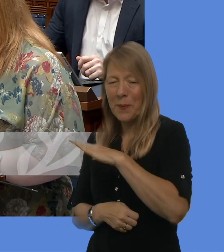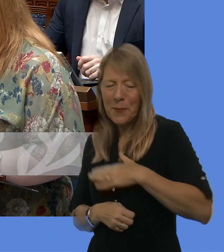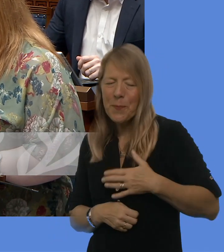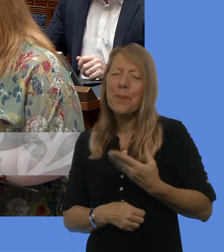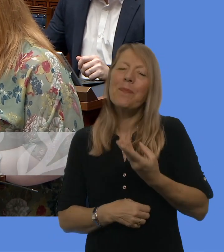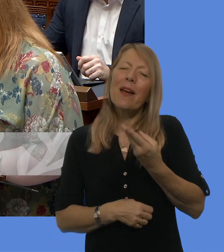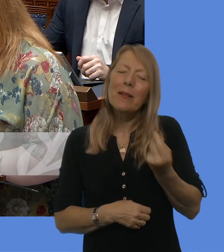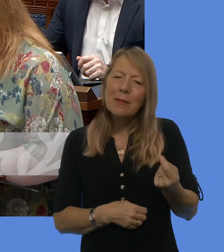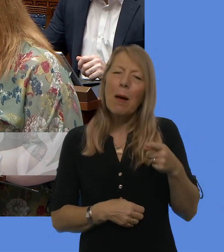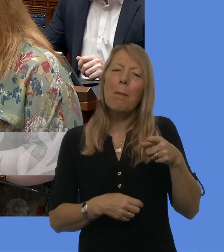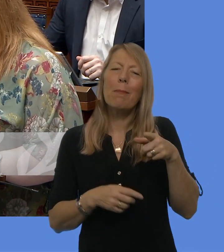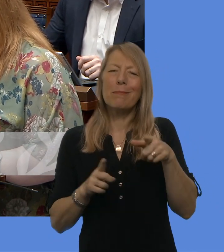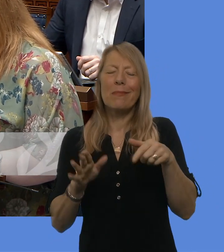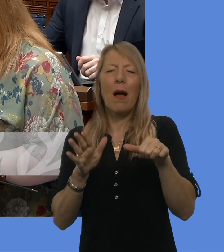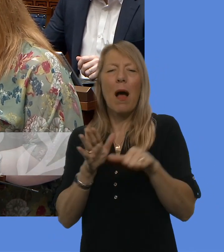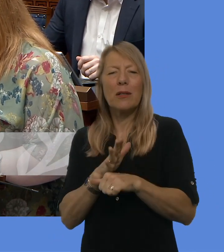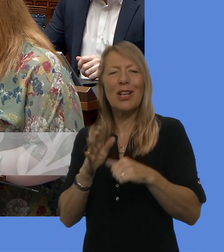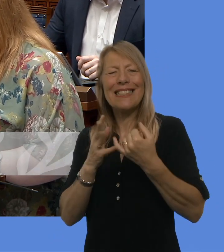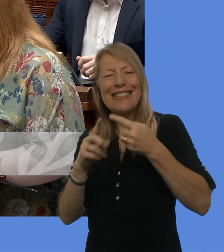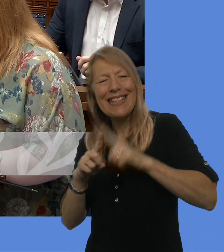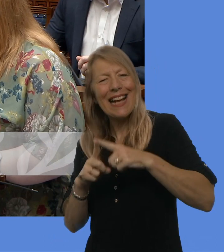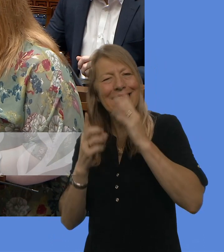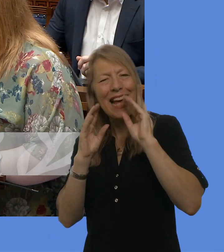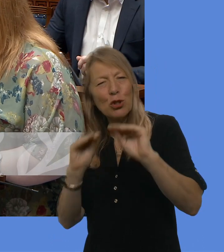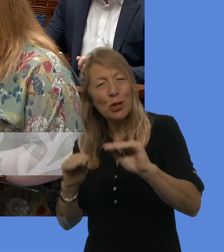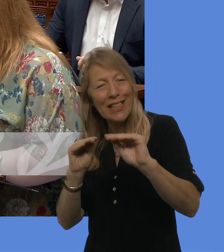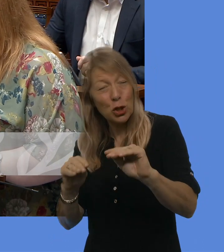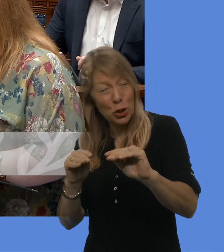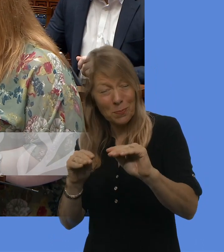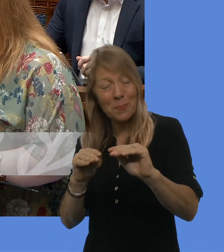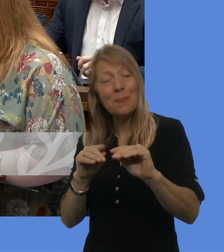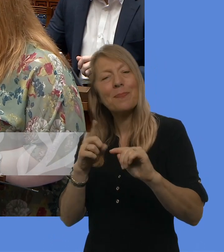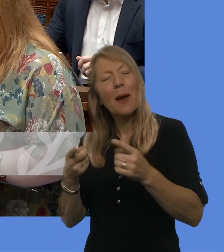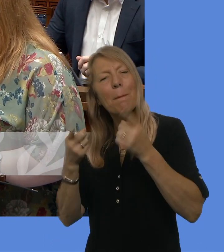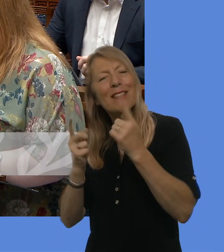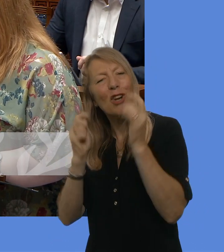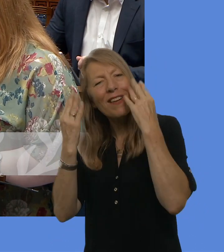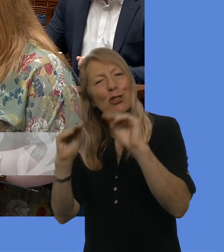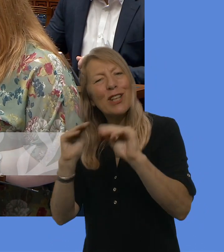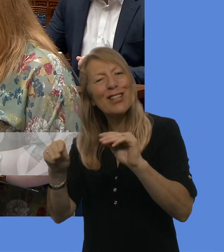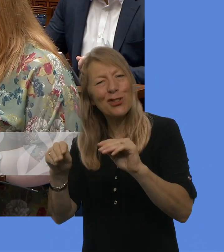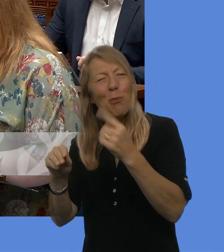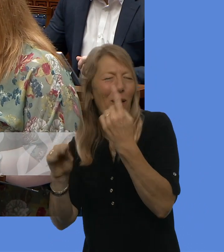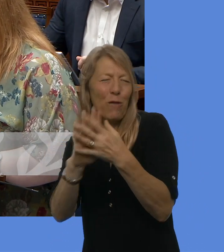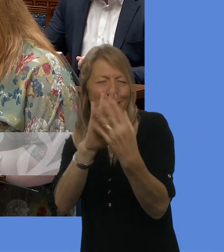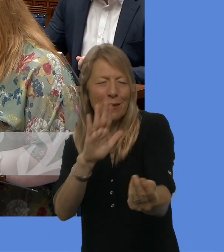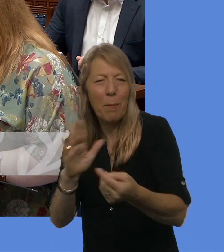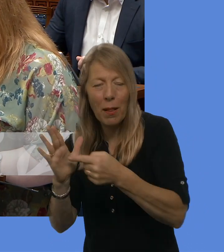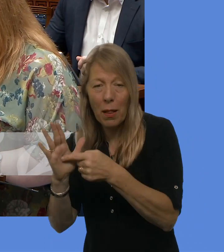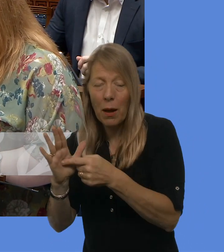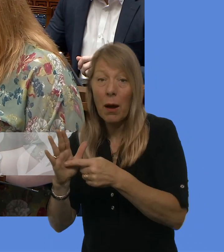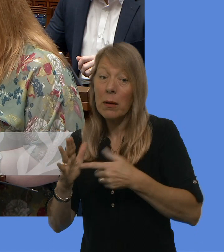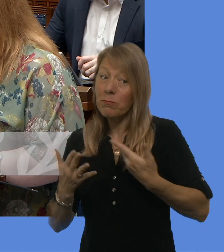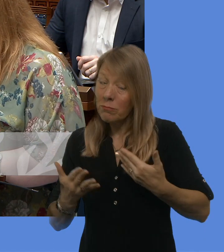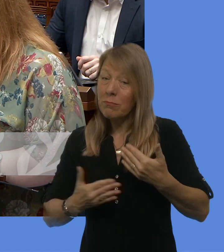education, fall to the Minister of Education to progress. We have made good progress. 76% of recommendations have been implemented to some